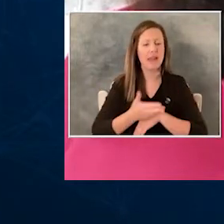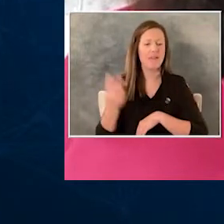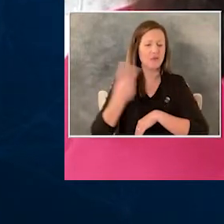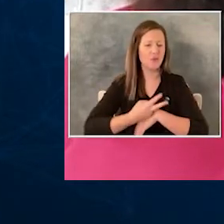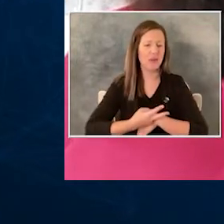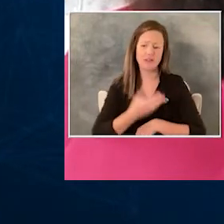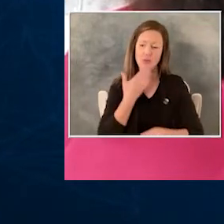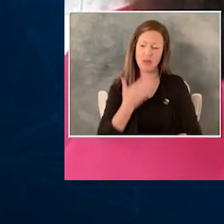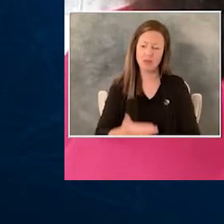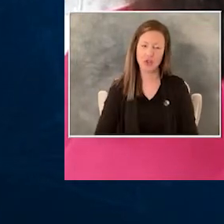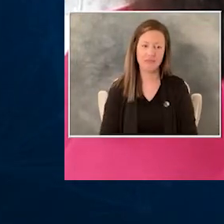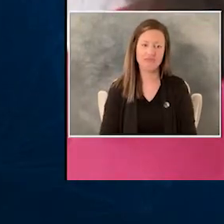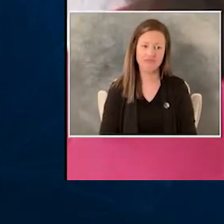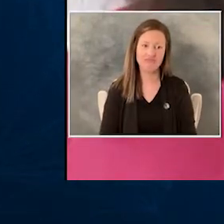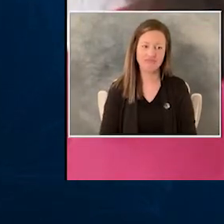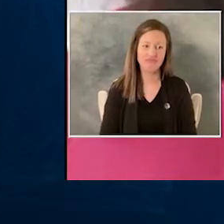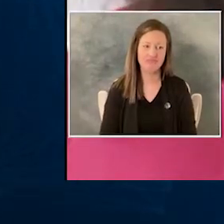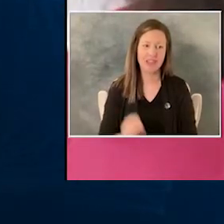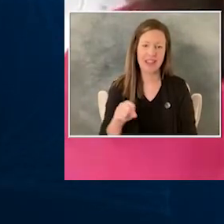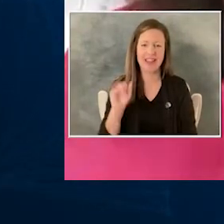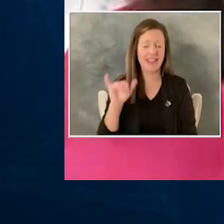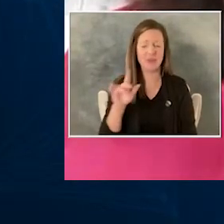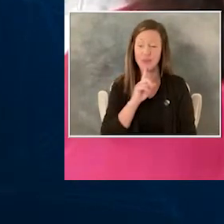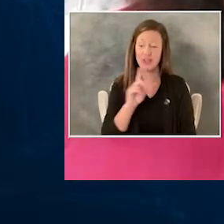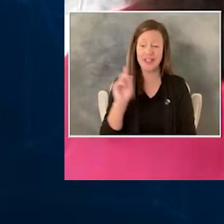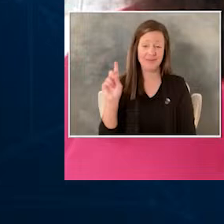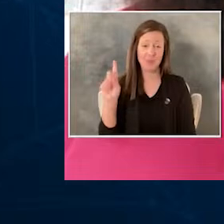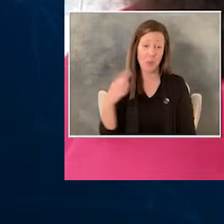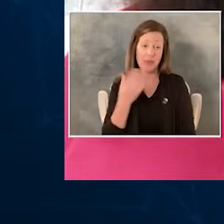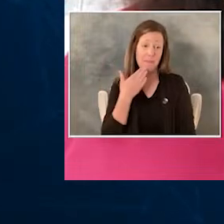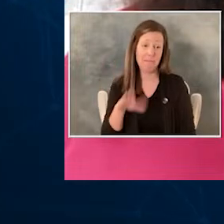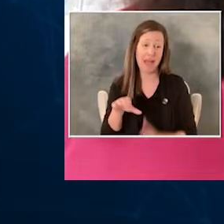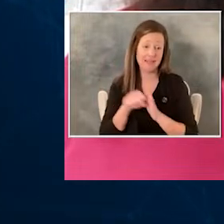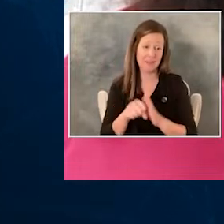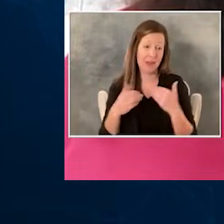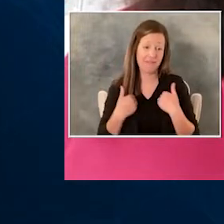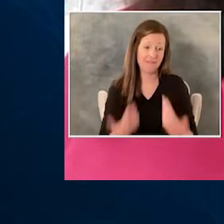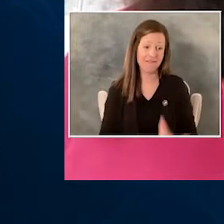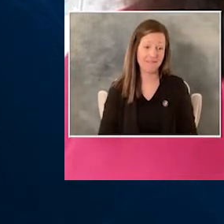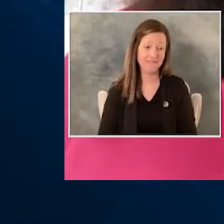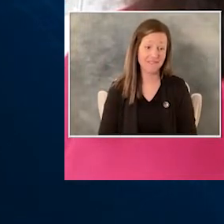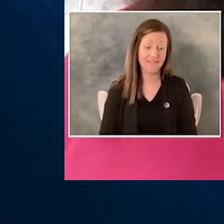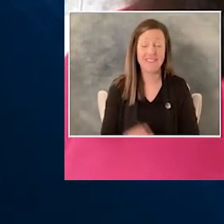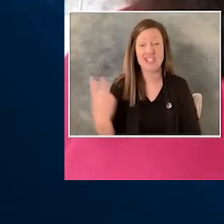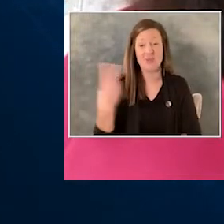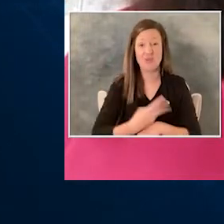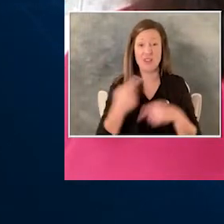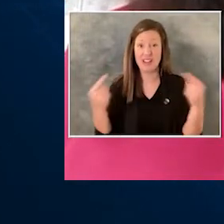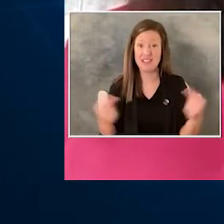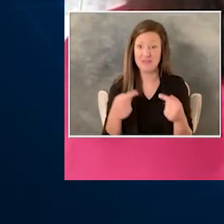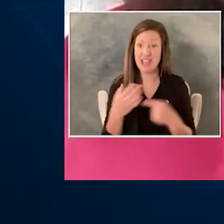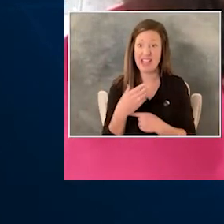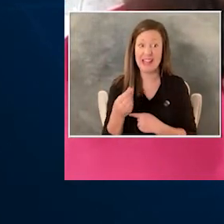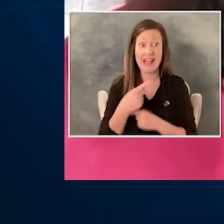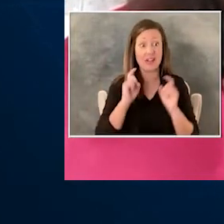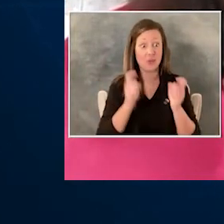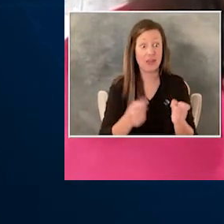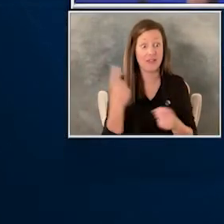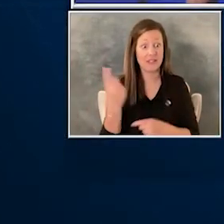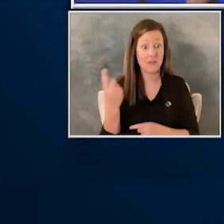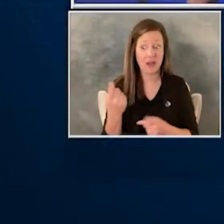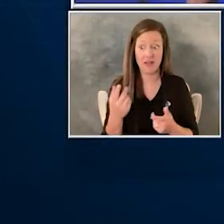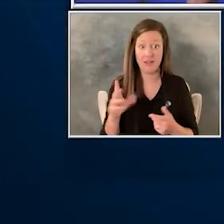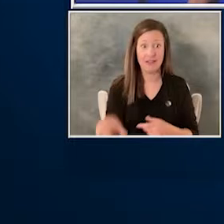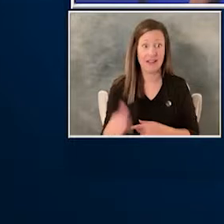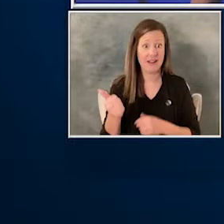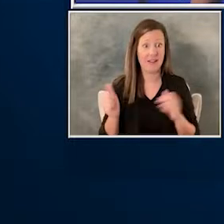good. That's the only really bad one that I experienced. 2 days of pain, and you give someone another shot